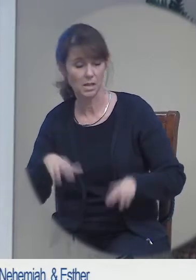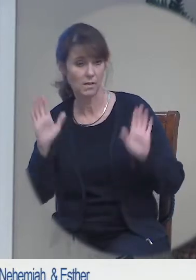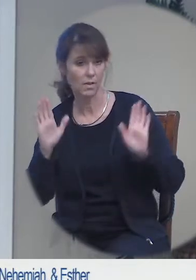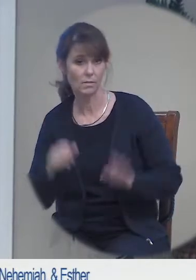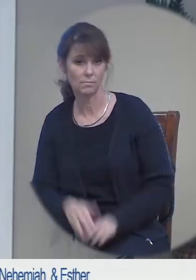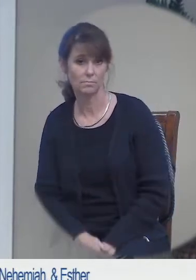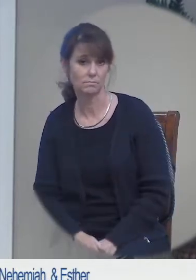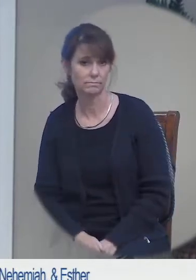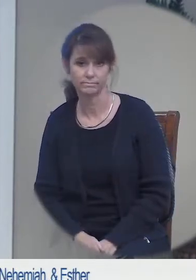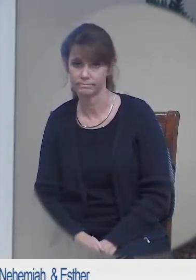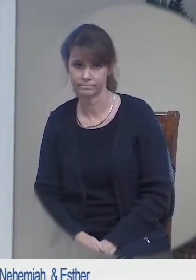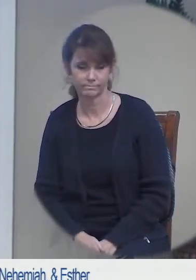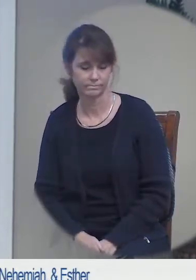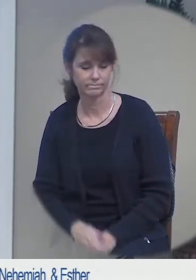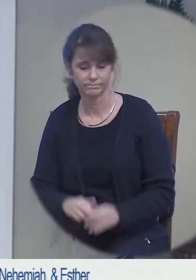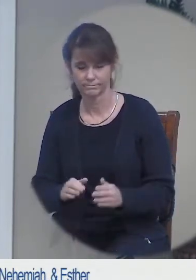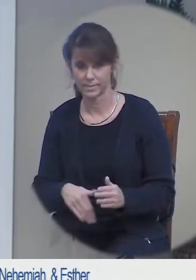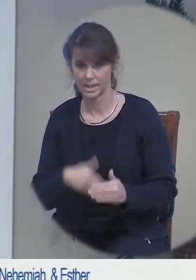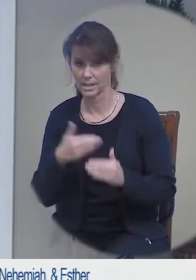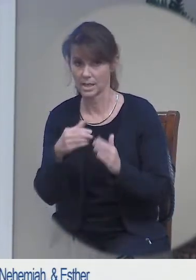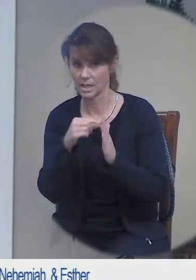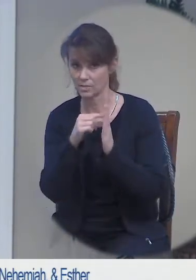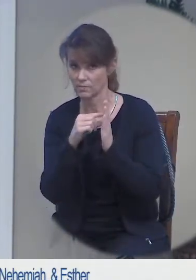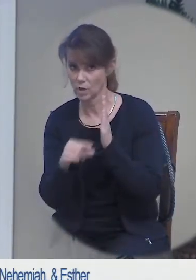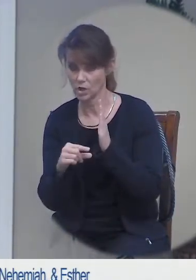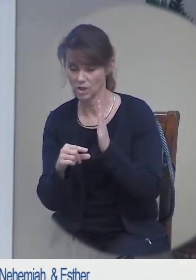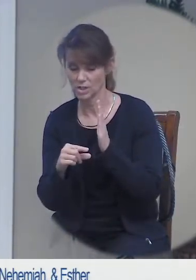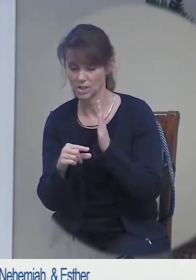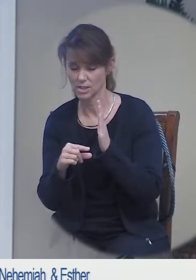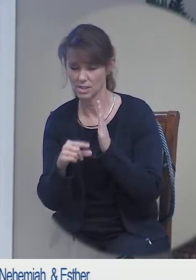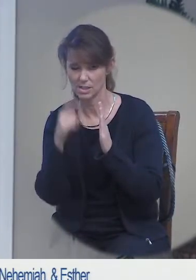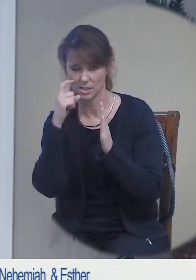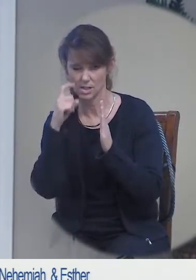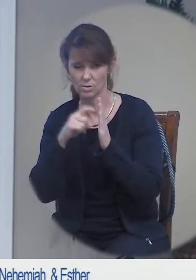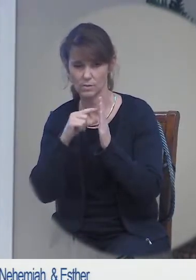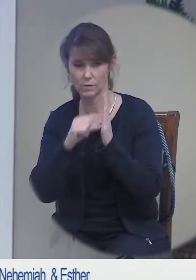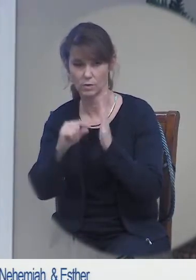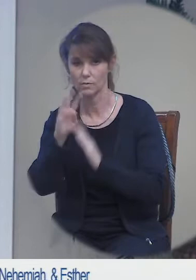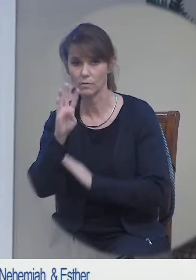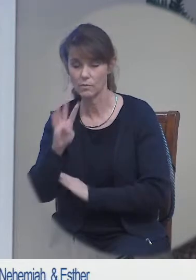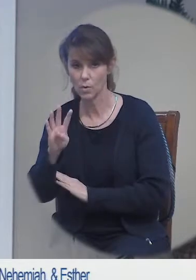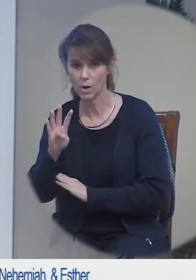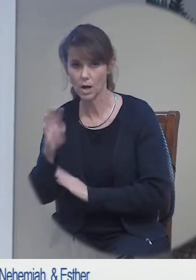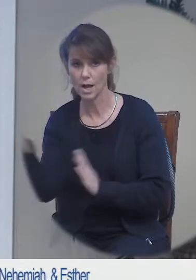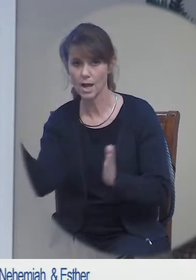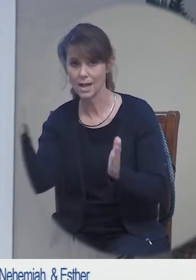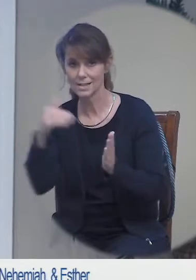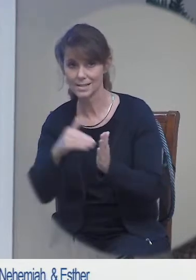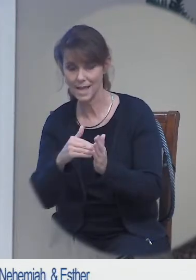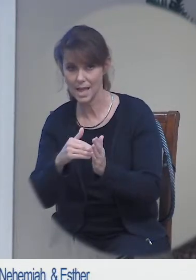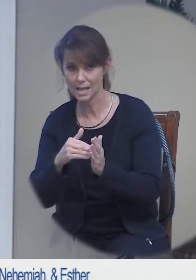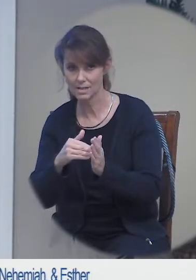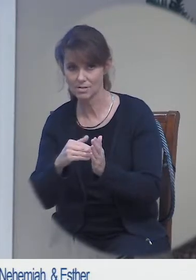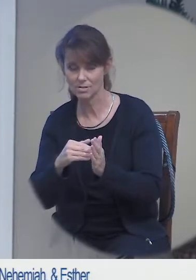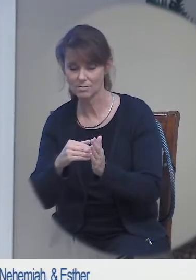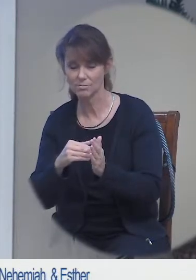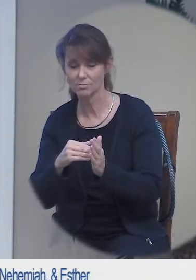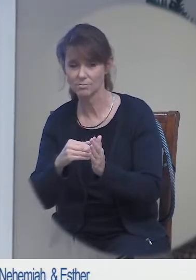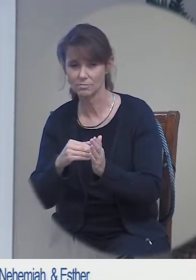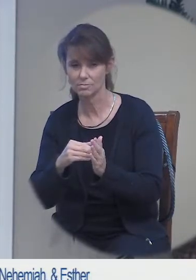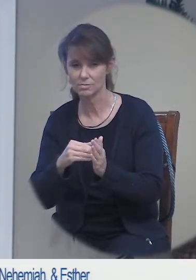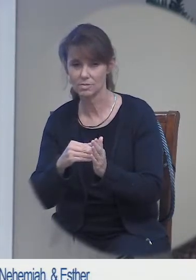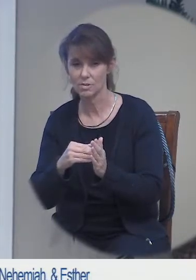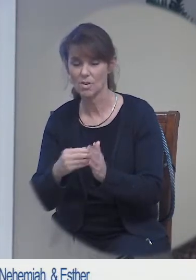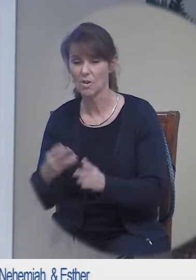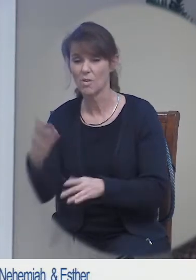So the very next verse says they sent, if you look in verse 4, they sent to me 4 times in this